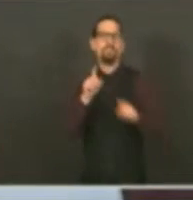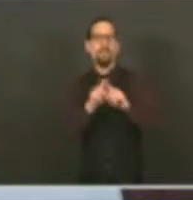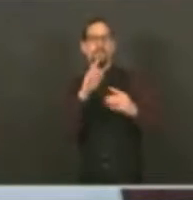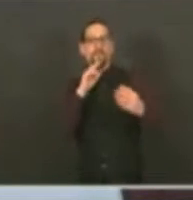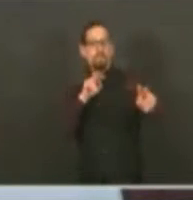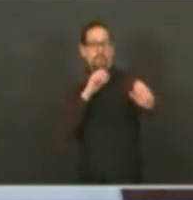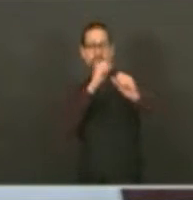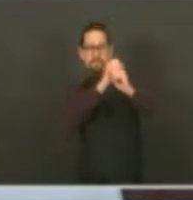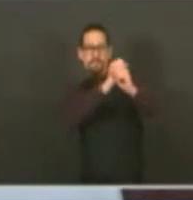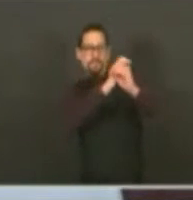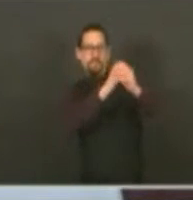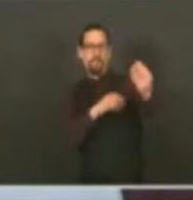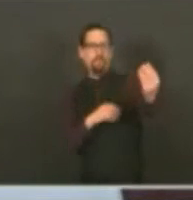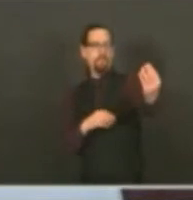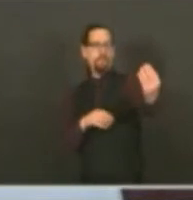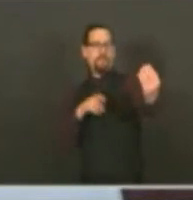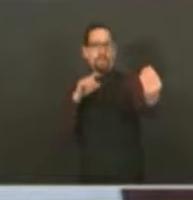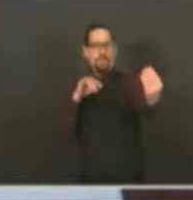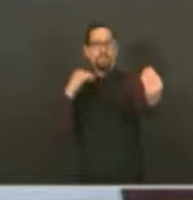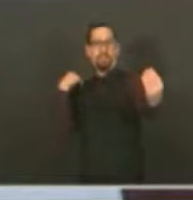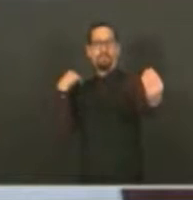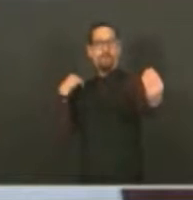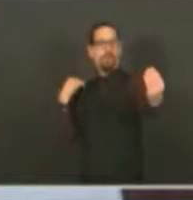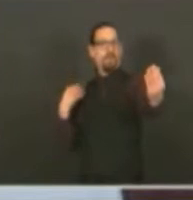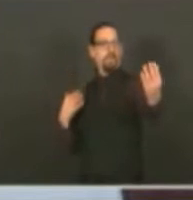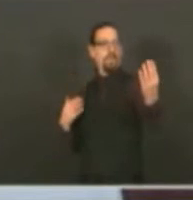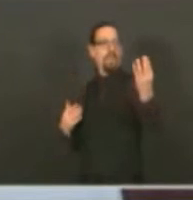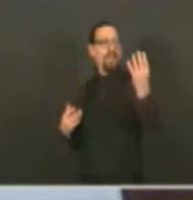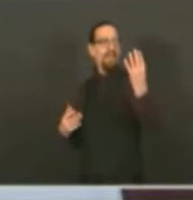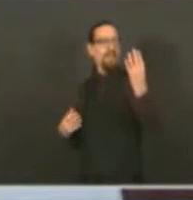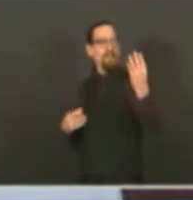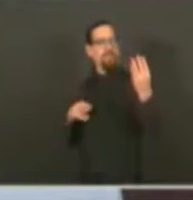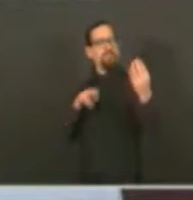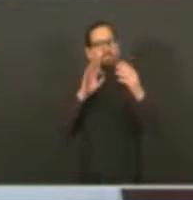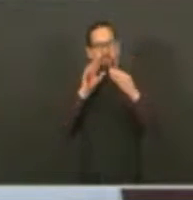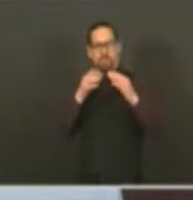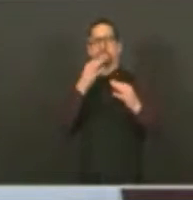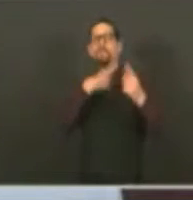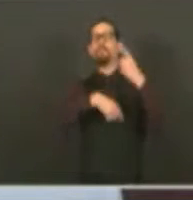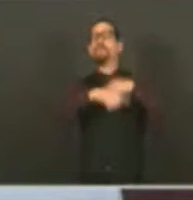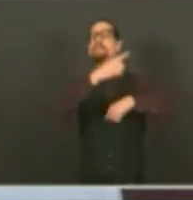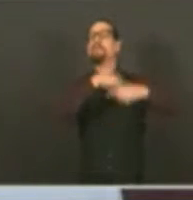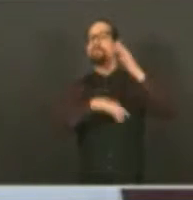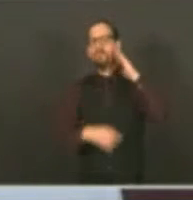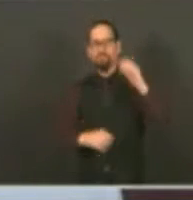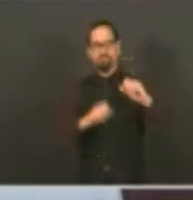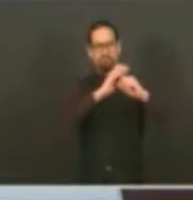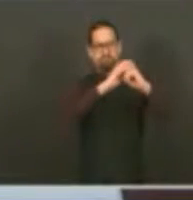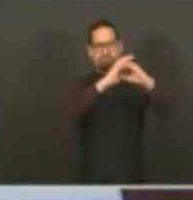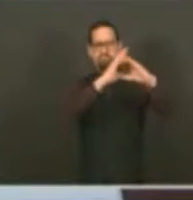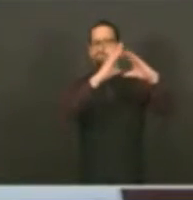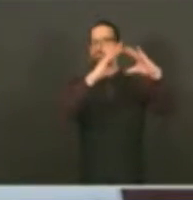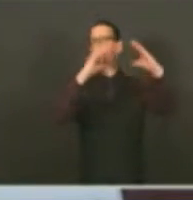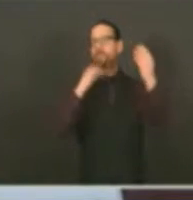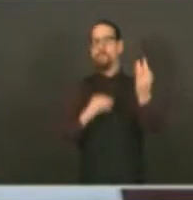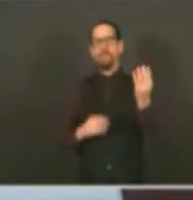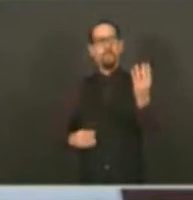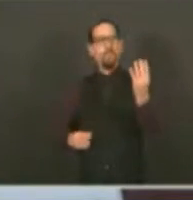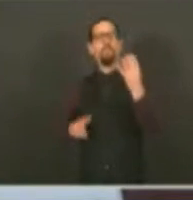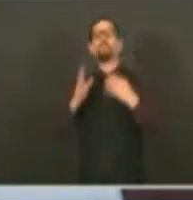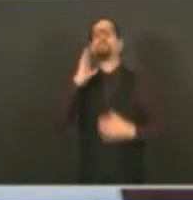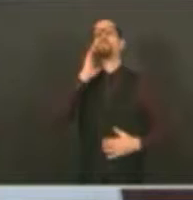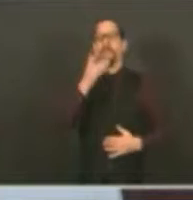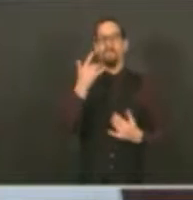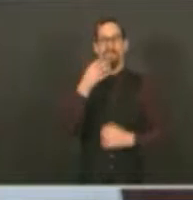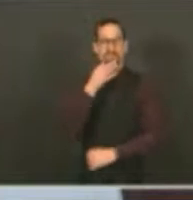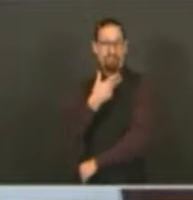close now. I know that because the vaccine is on its way. It's going to be arriving in Rhode Island in the next week,